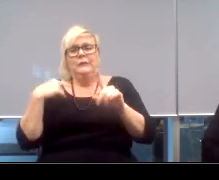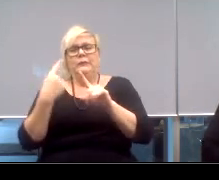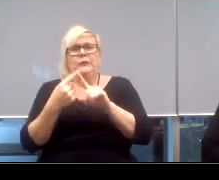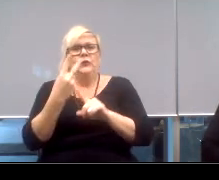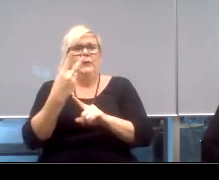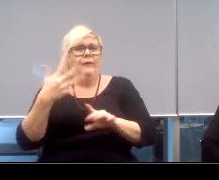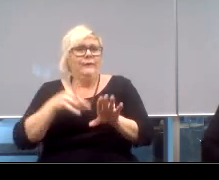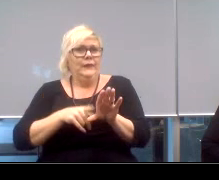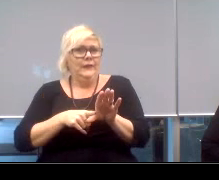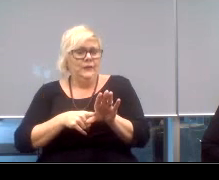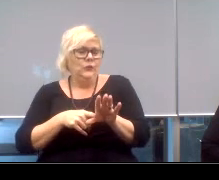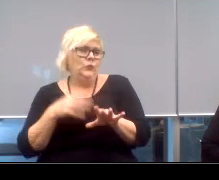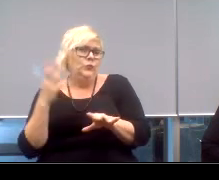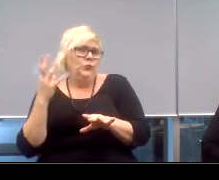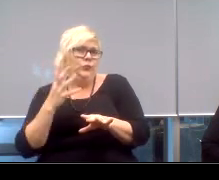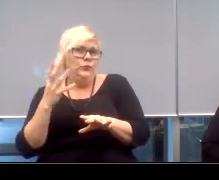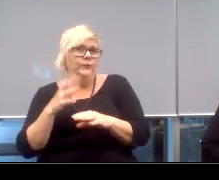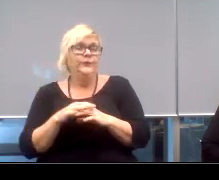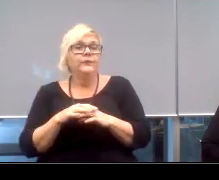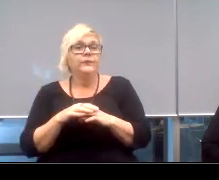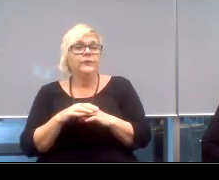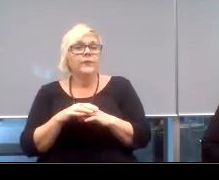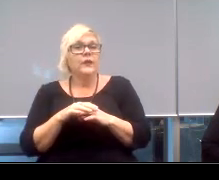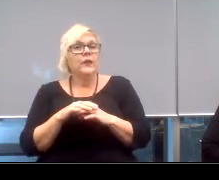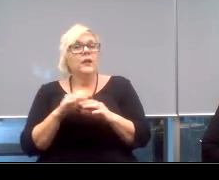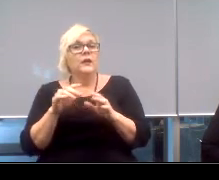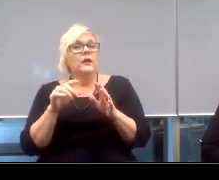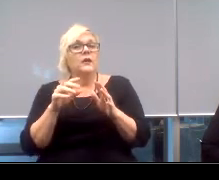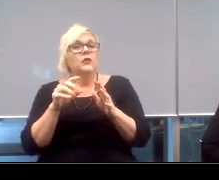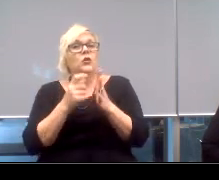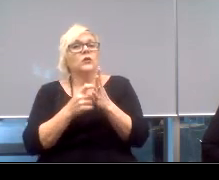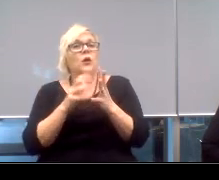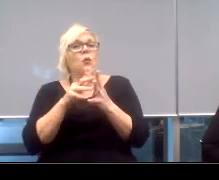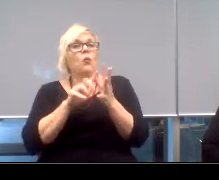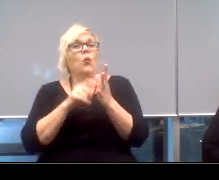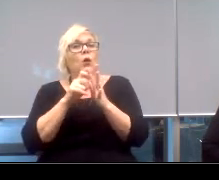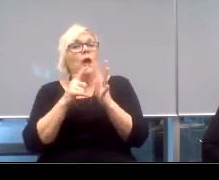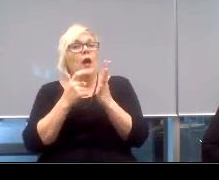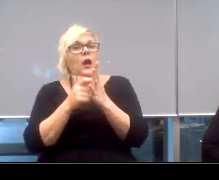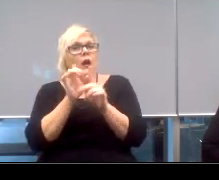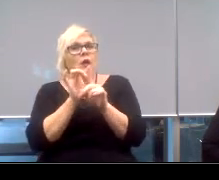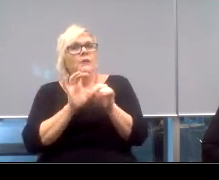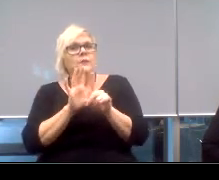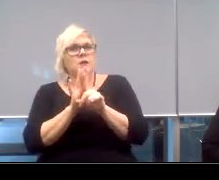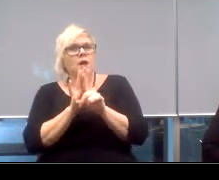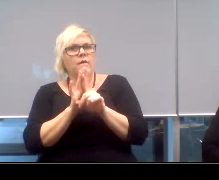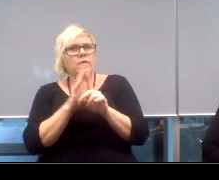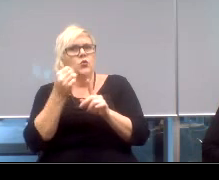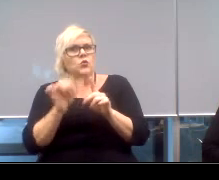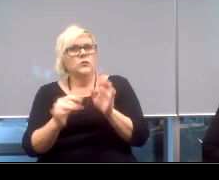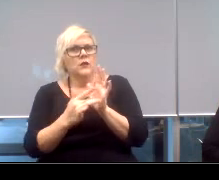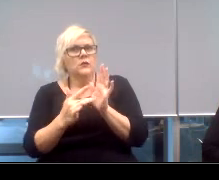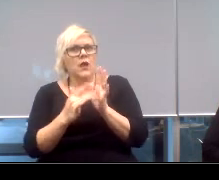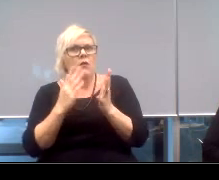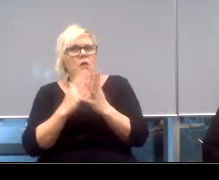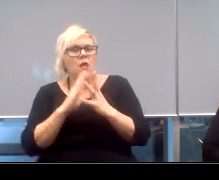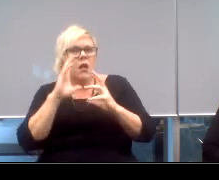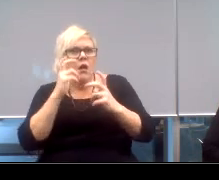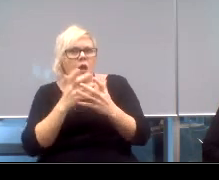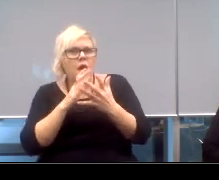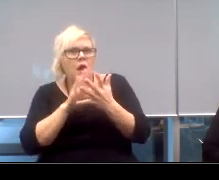Also, as a user of assistive technology, he has always had an interest in improvements in technology and its application